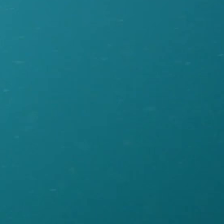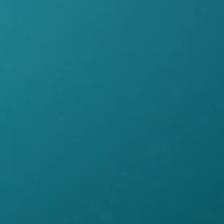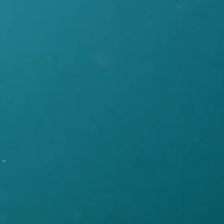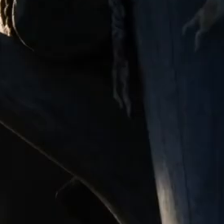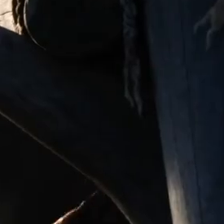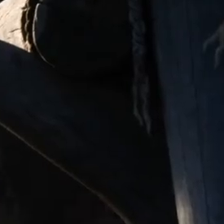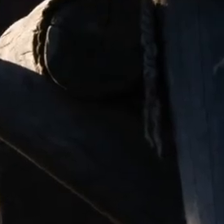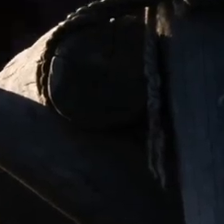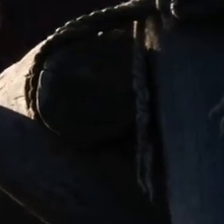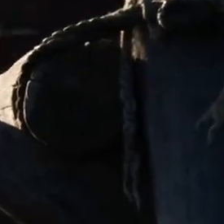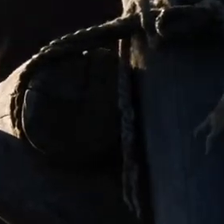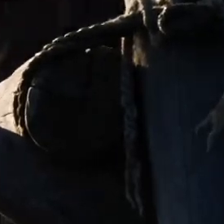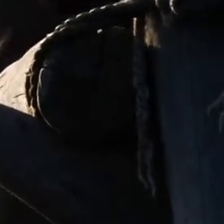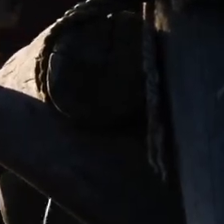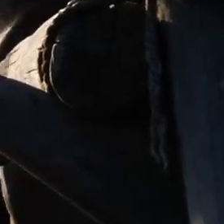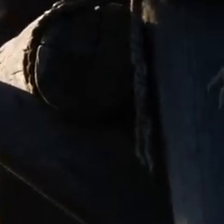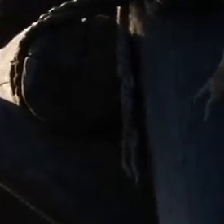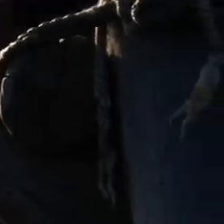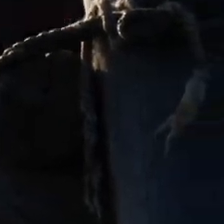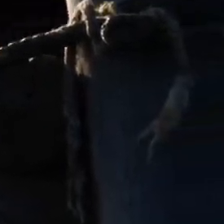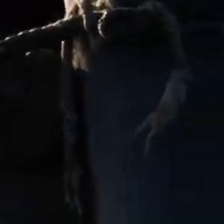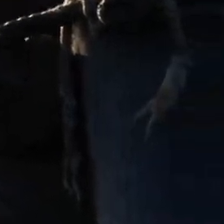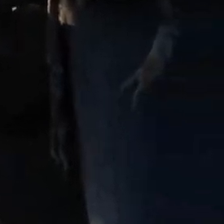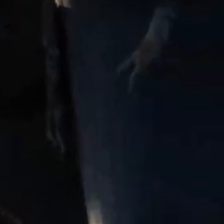Hakuna kitu kingine ninachoweza kufanya.